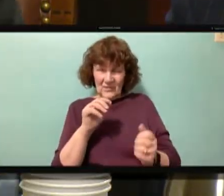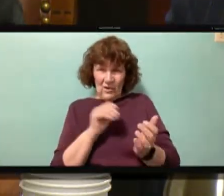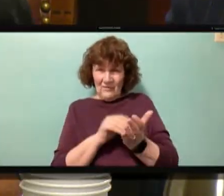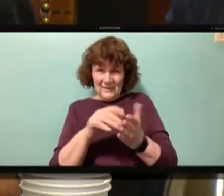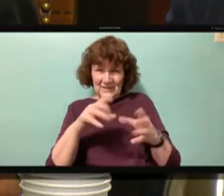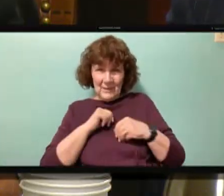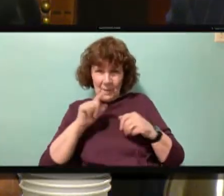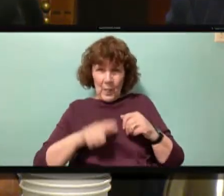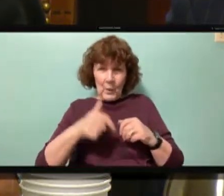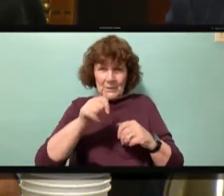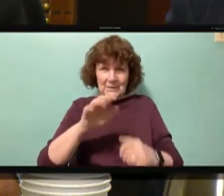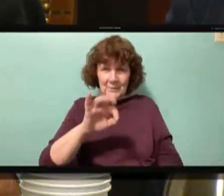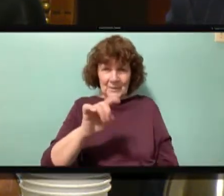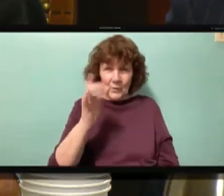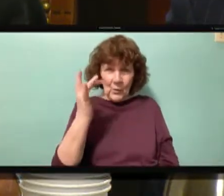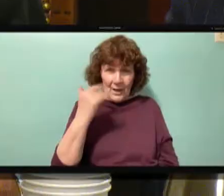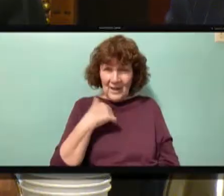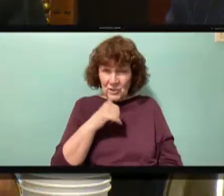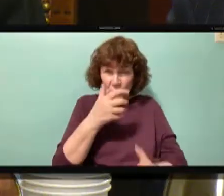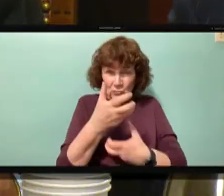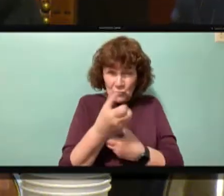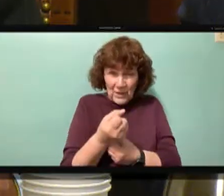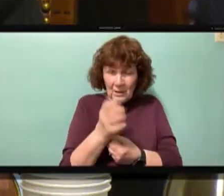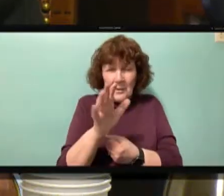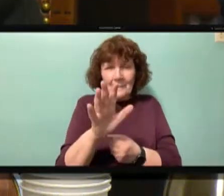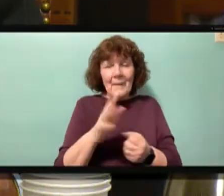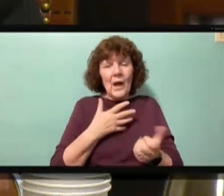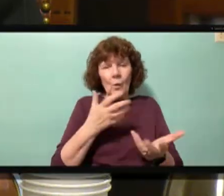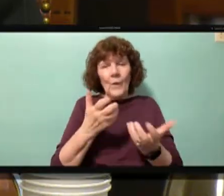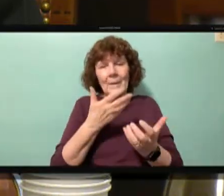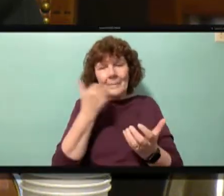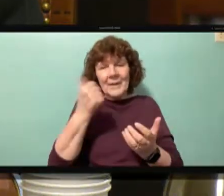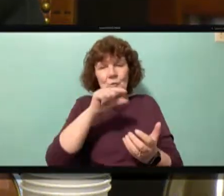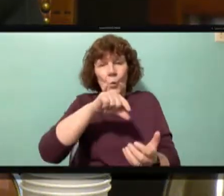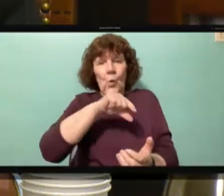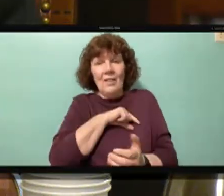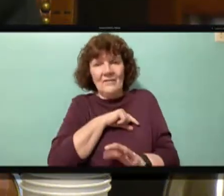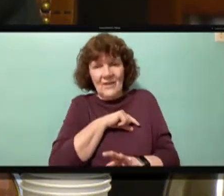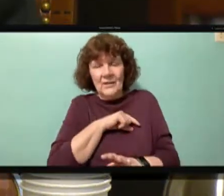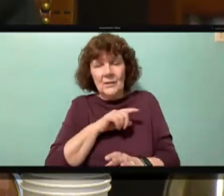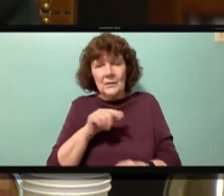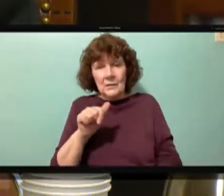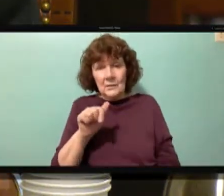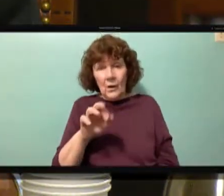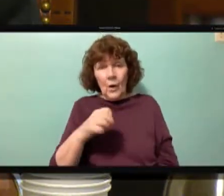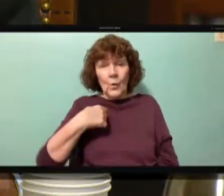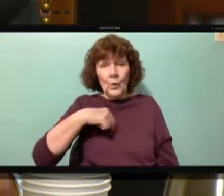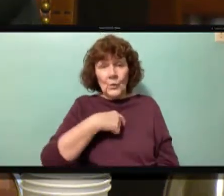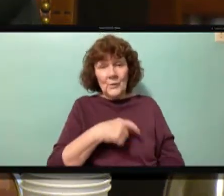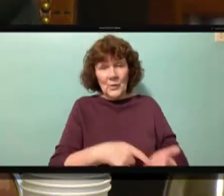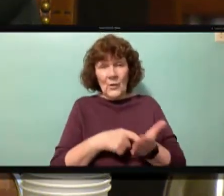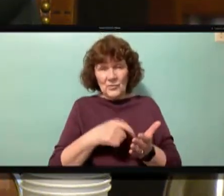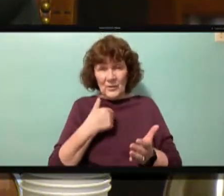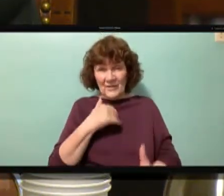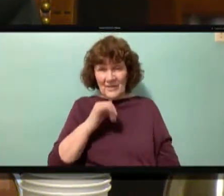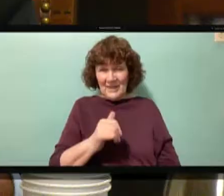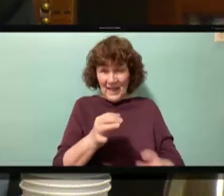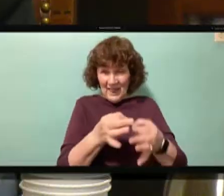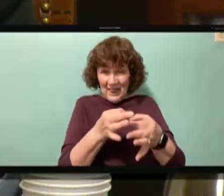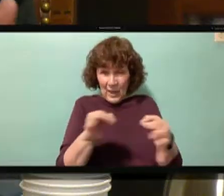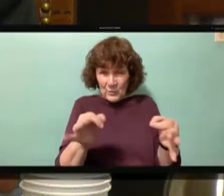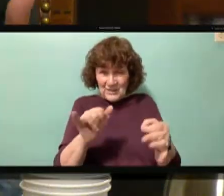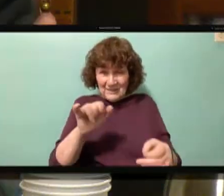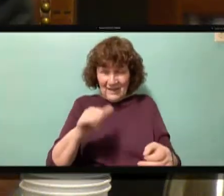go with what I feel is the best qualified. Are we required to have that language? Is that our language in there?